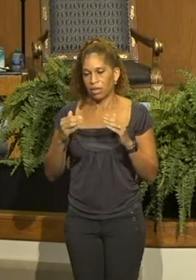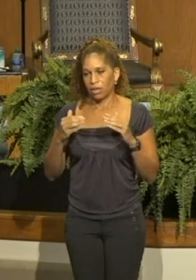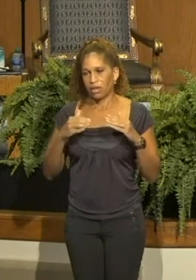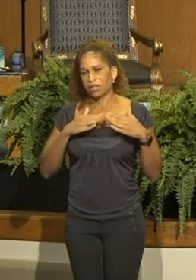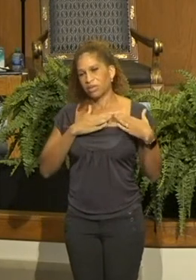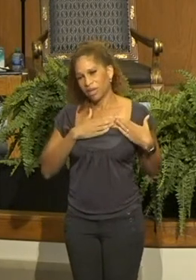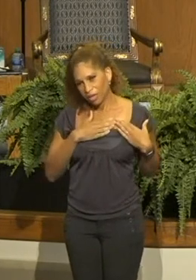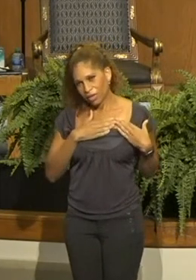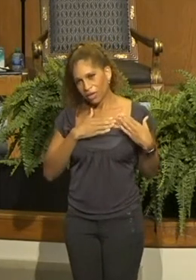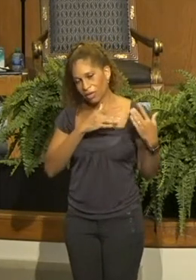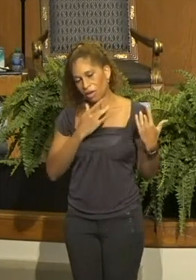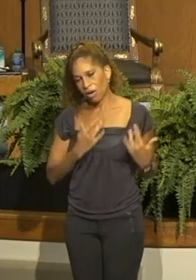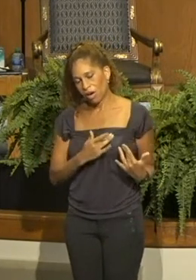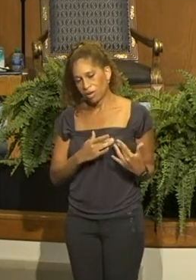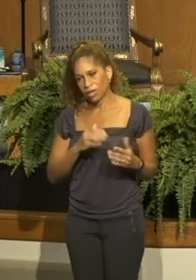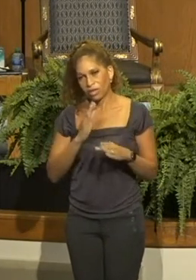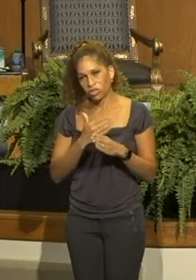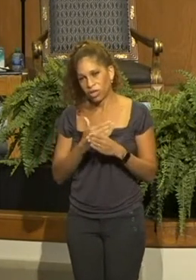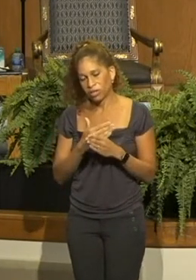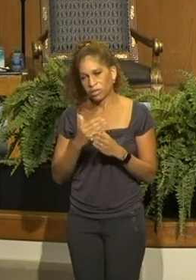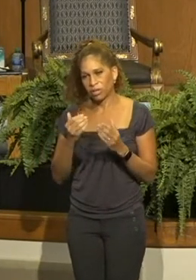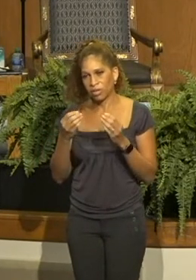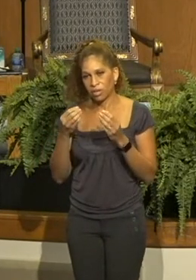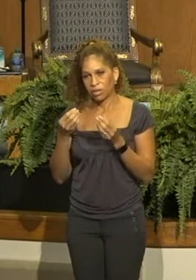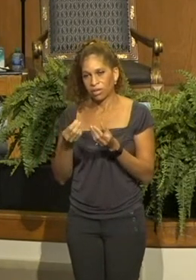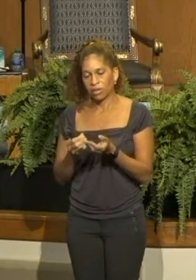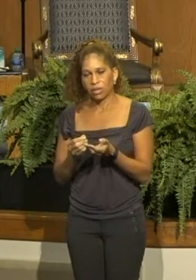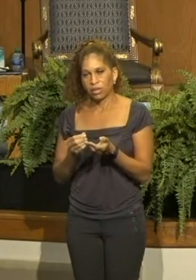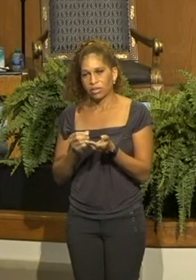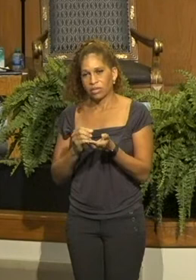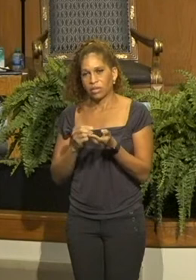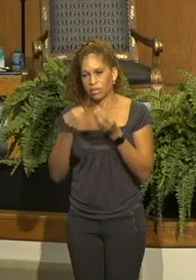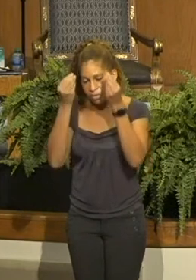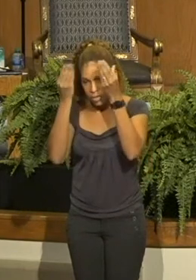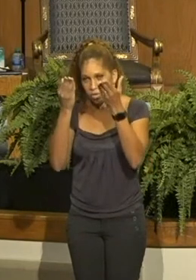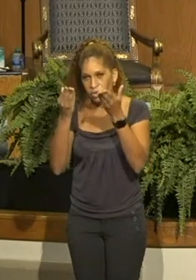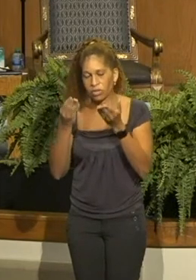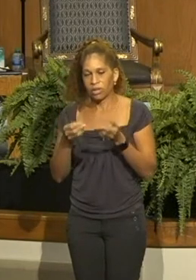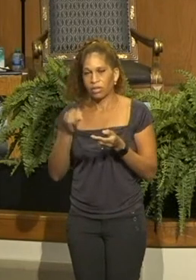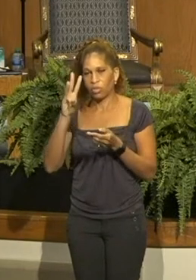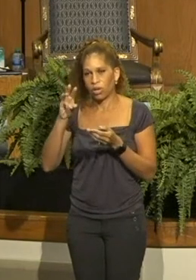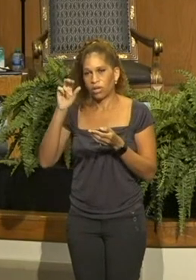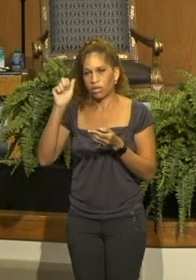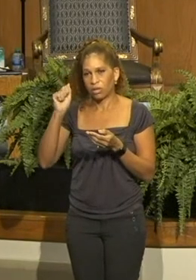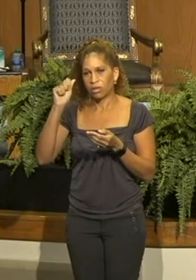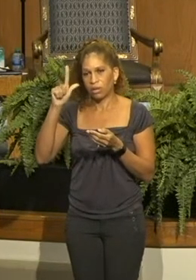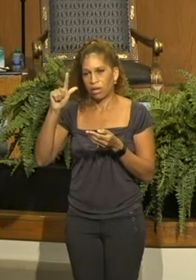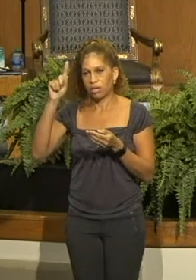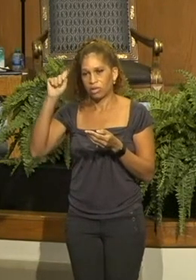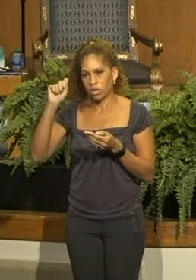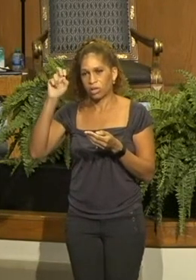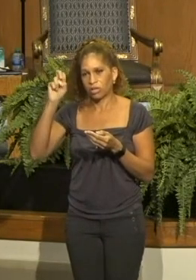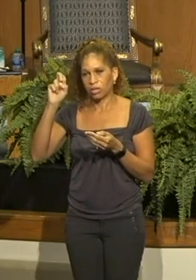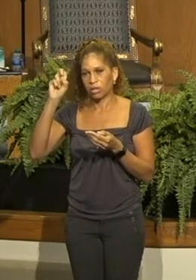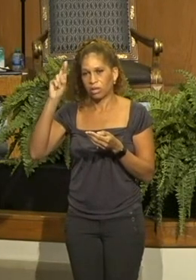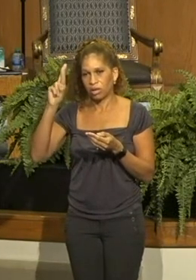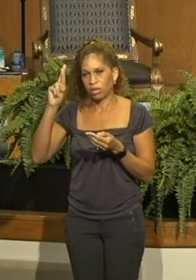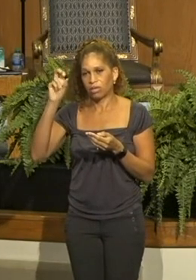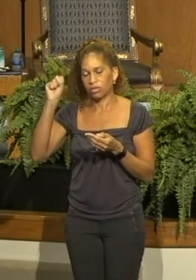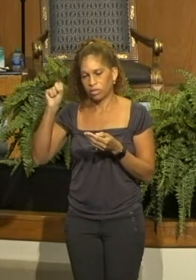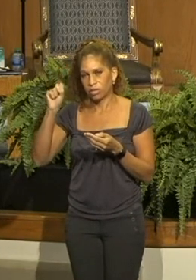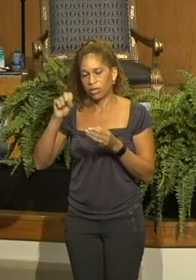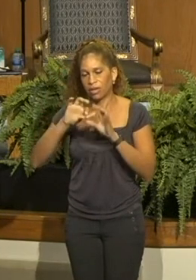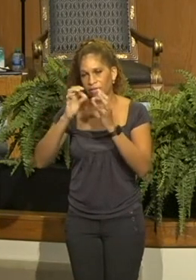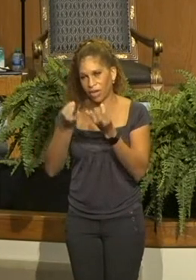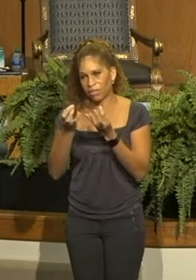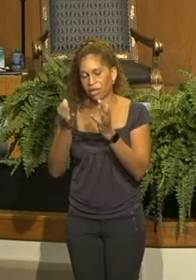that we invite you to keep Janice Walters and family in prayer as we learned just this morning our beloved